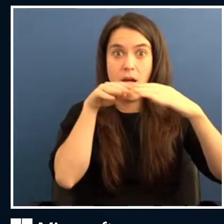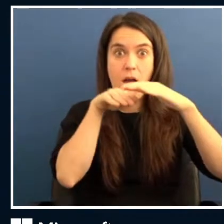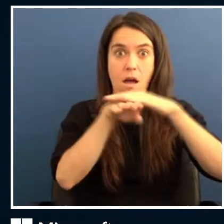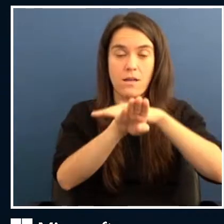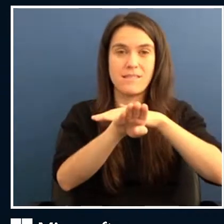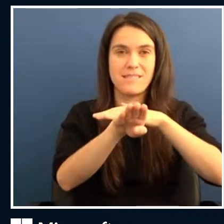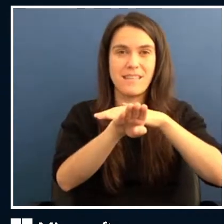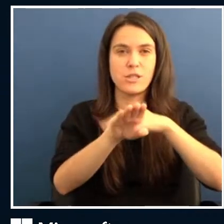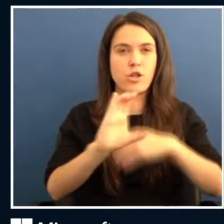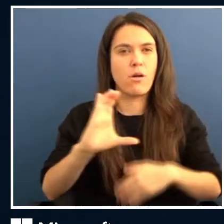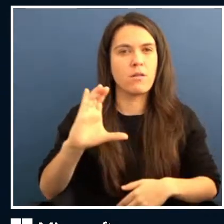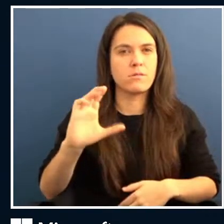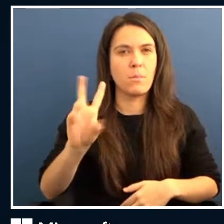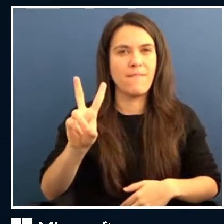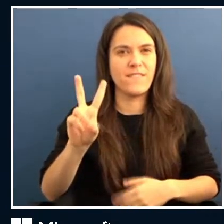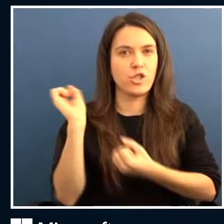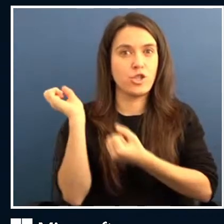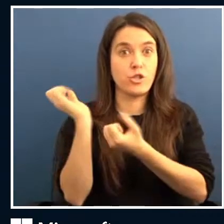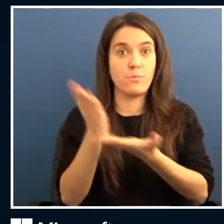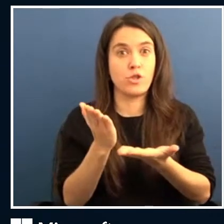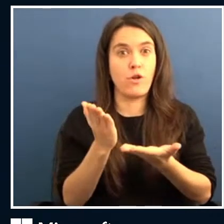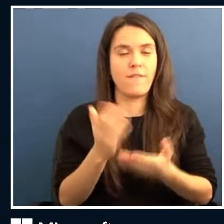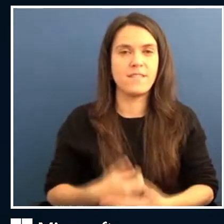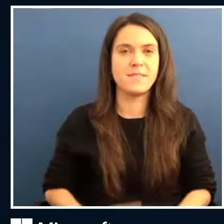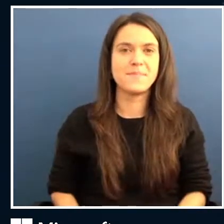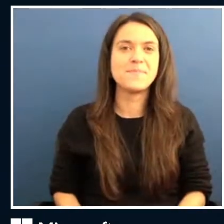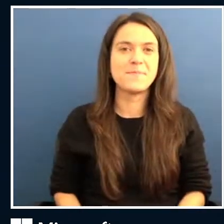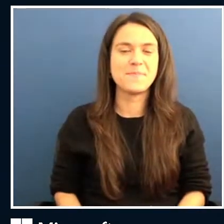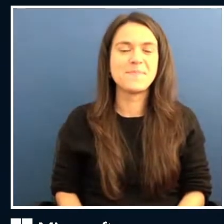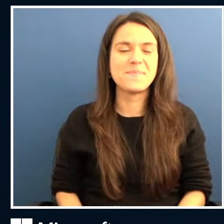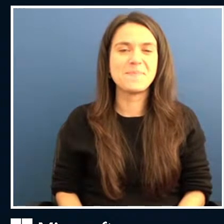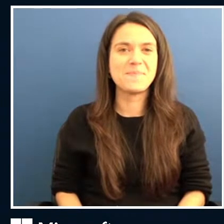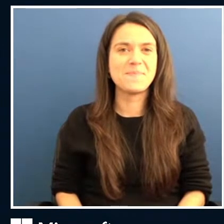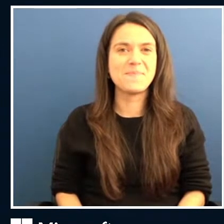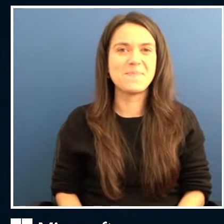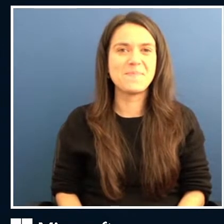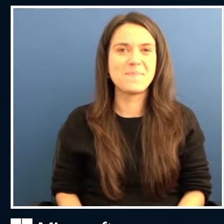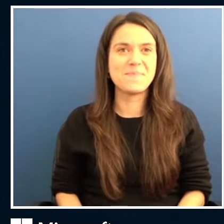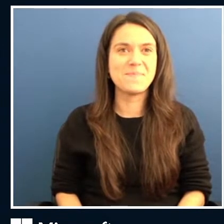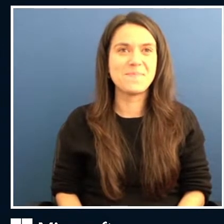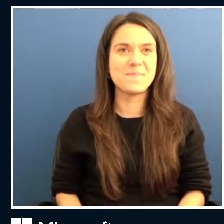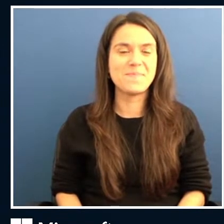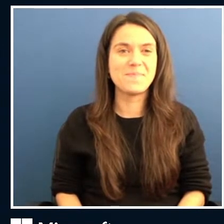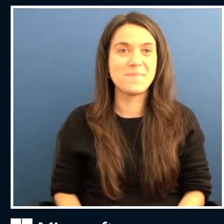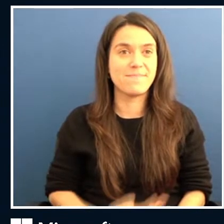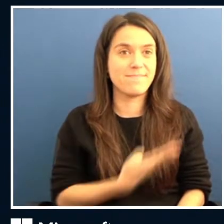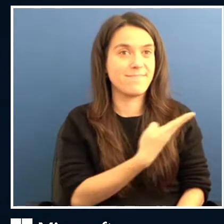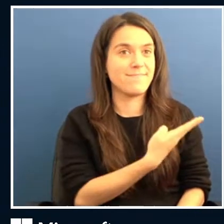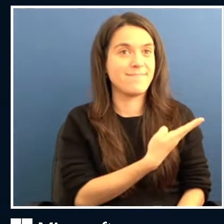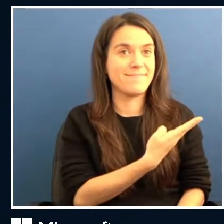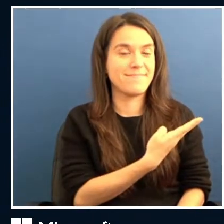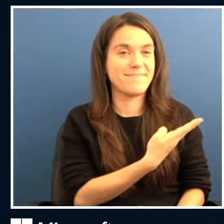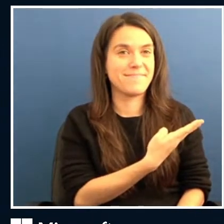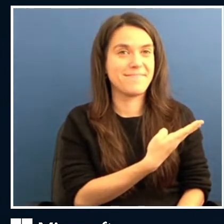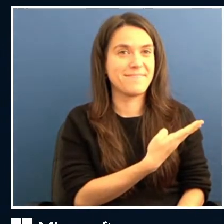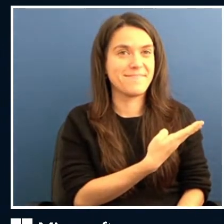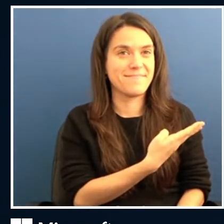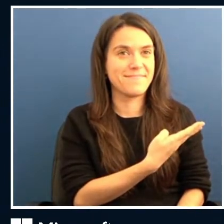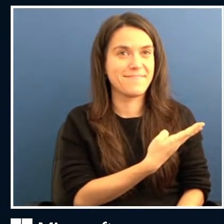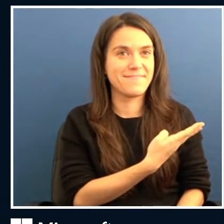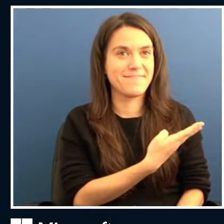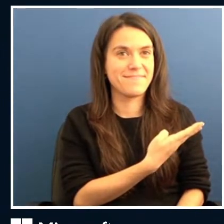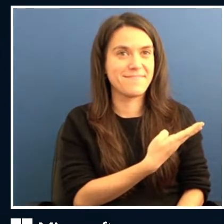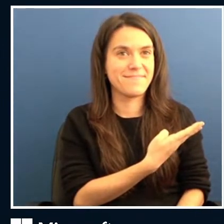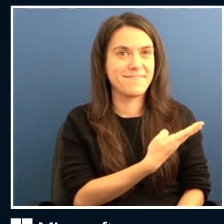vision service. And then the second thing I wanted to specifically highlight is this kind of our logic, which probably looks relatively